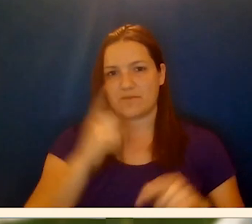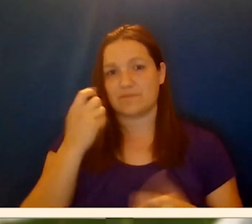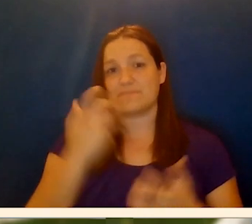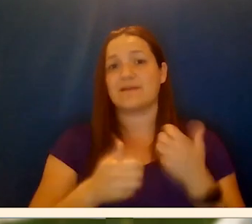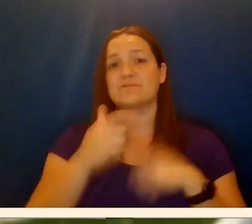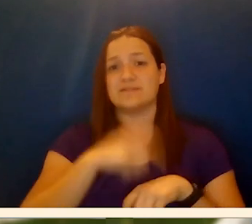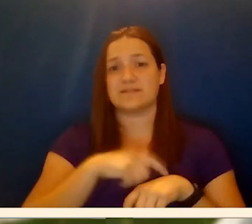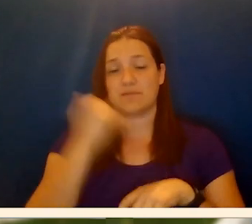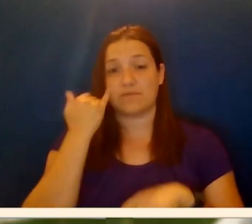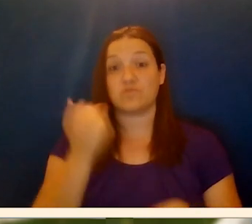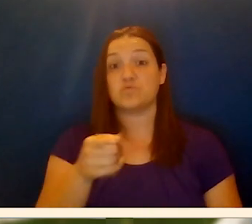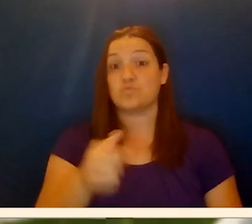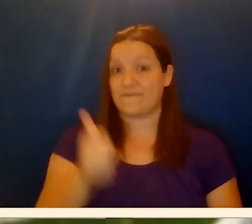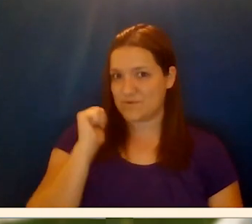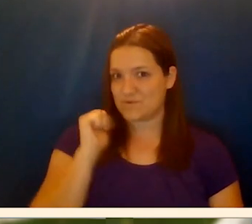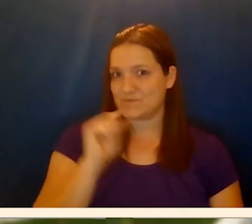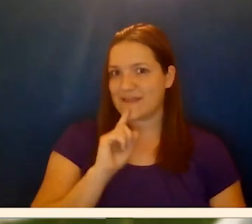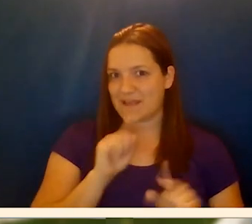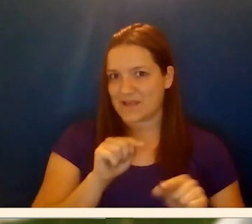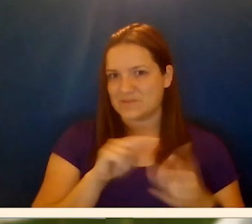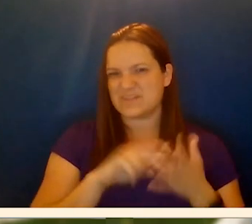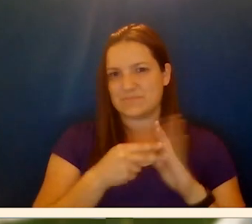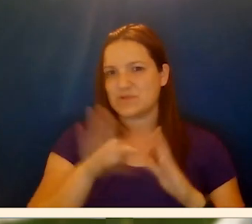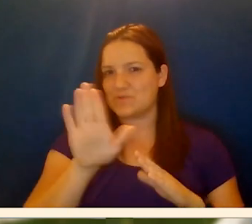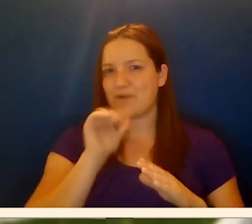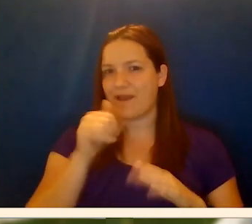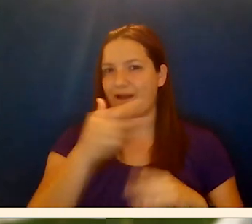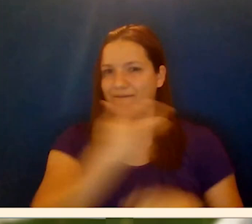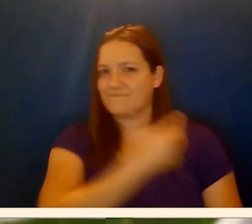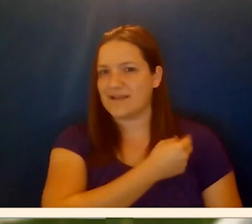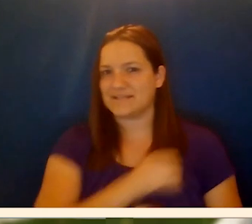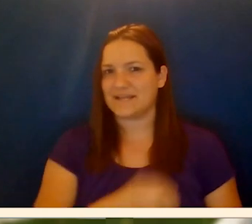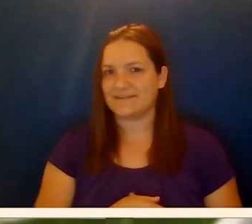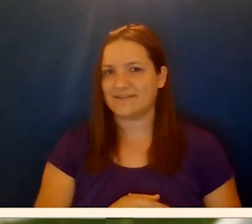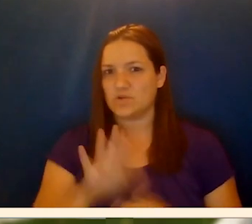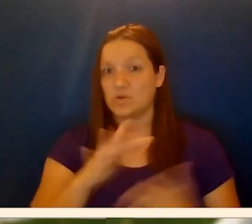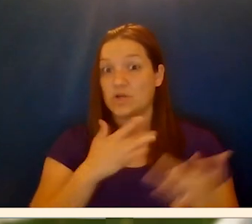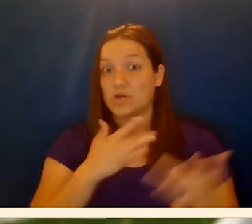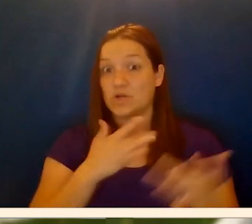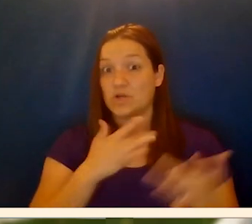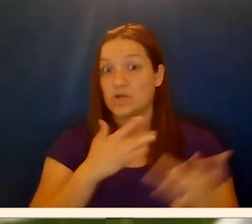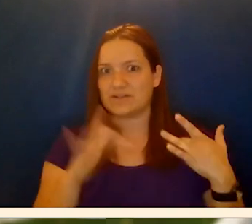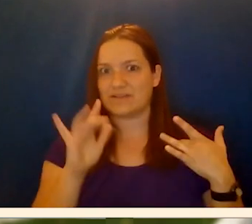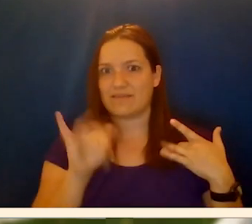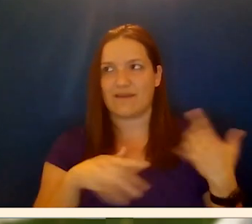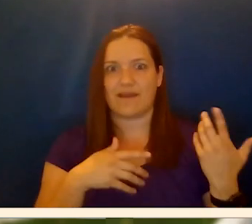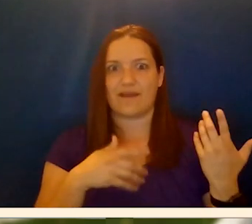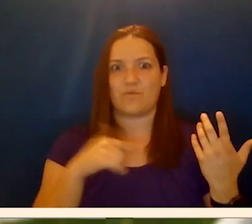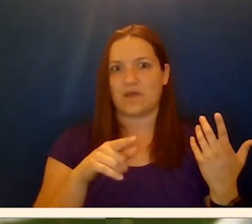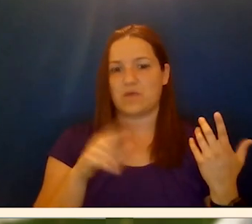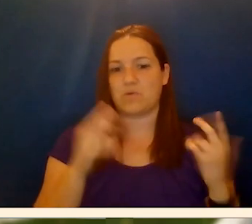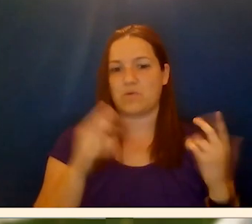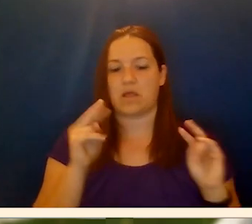probably unvaccinated, and you're concerned that somehow that we will look poorly upon that, or you know,